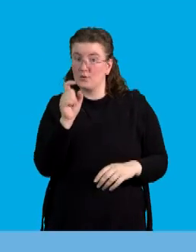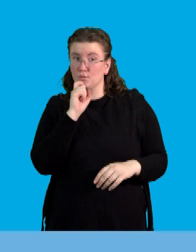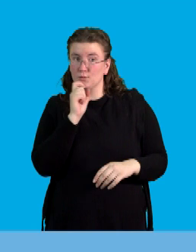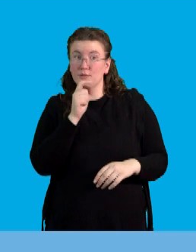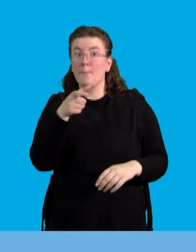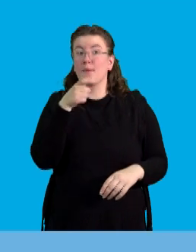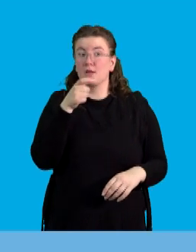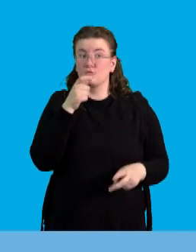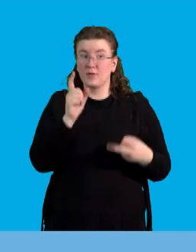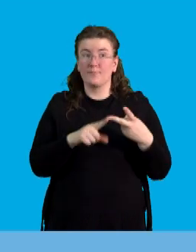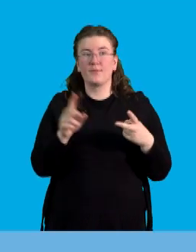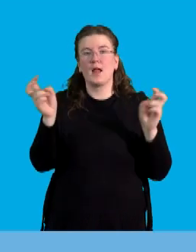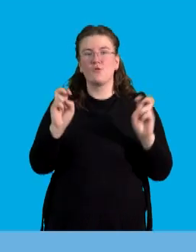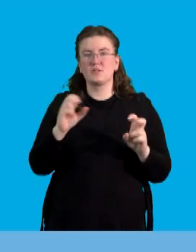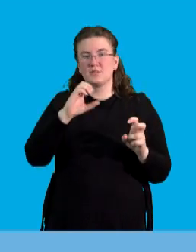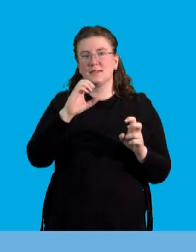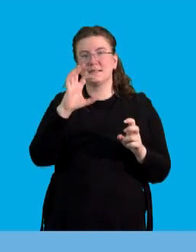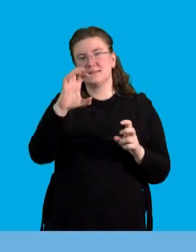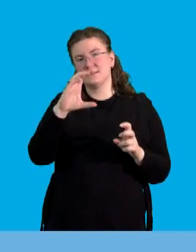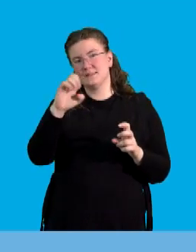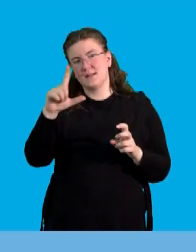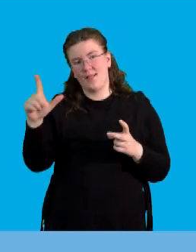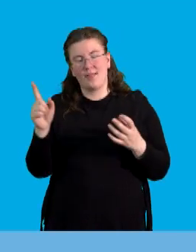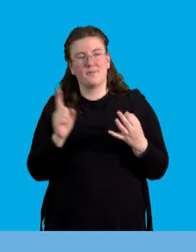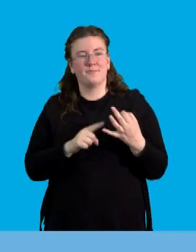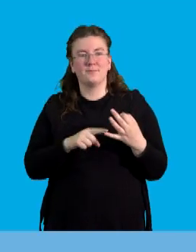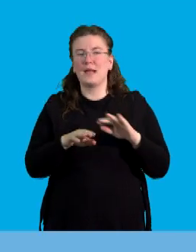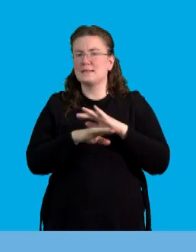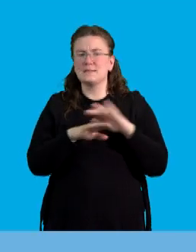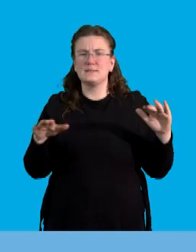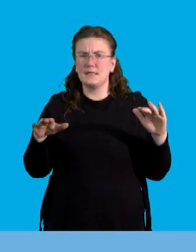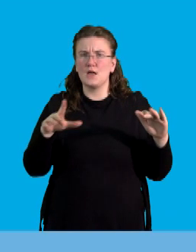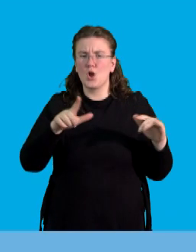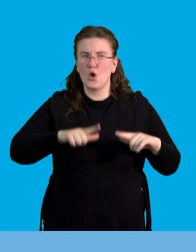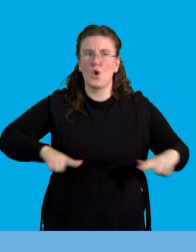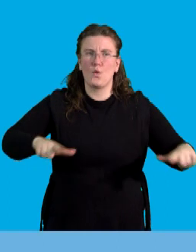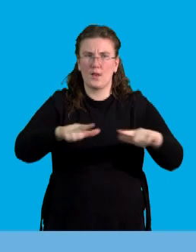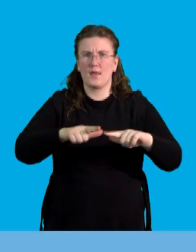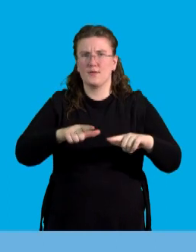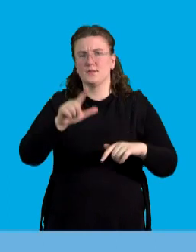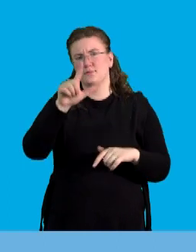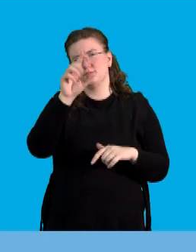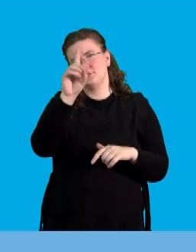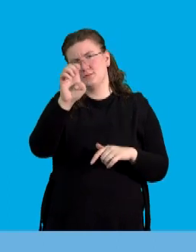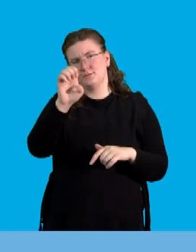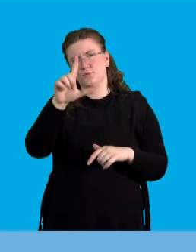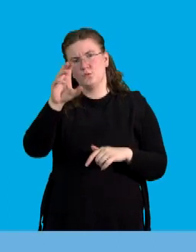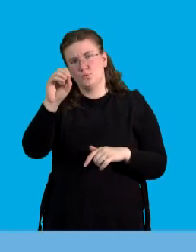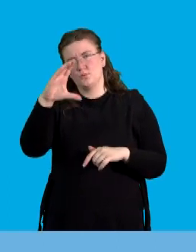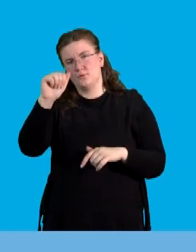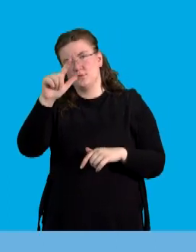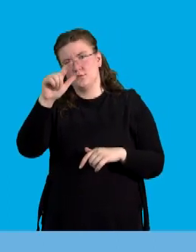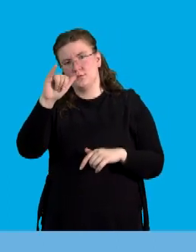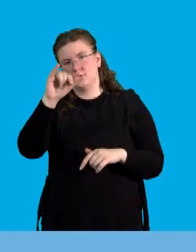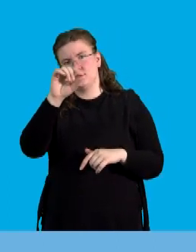of words such as battery, electric cell, delocalized, and then also we're going to be making use of words such